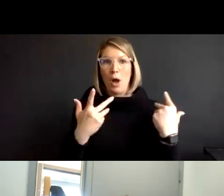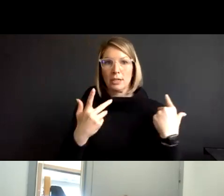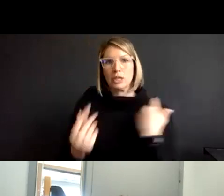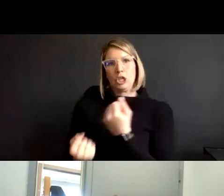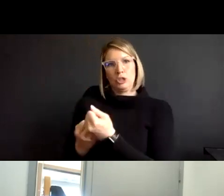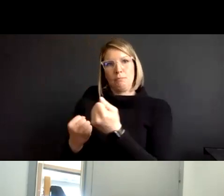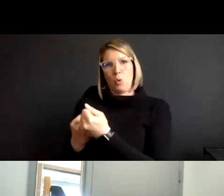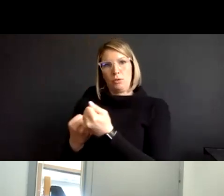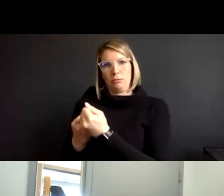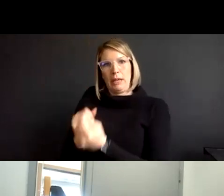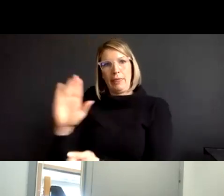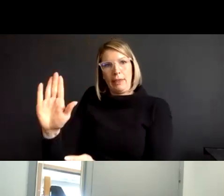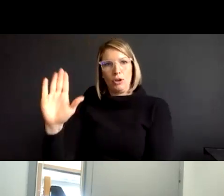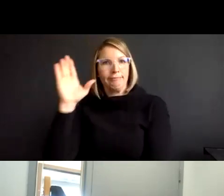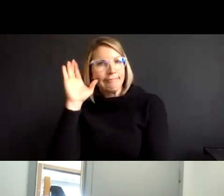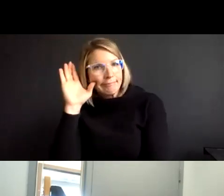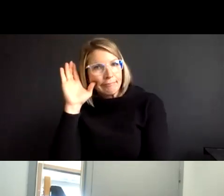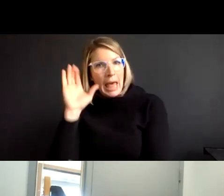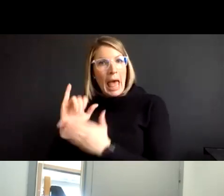however it needs to happen.